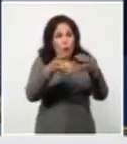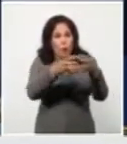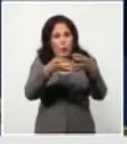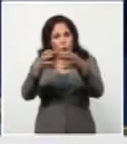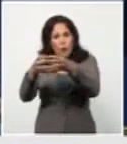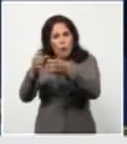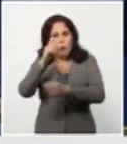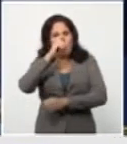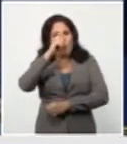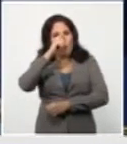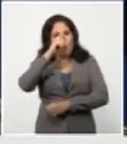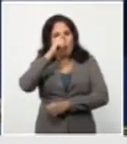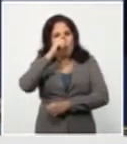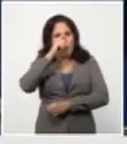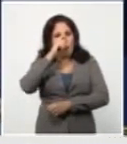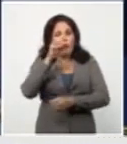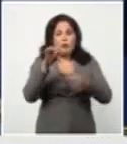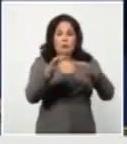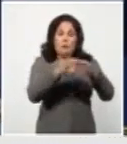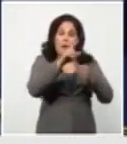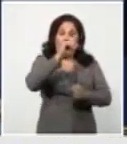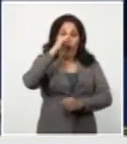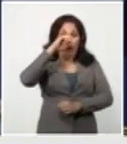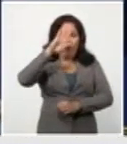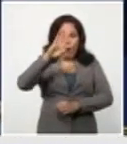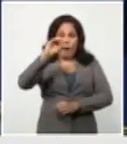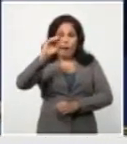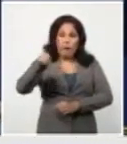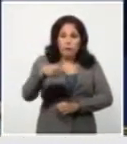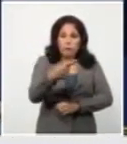of all confirmed cases to date.